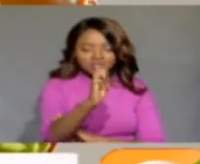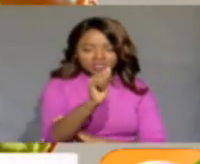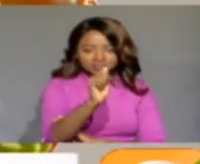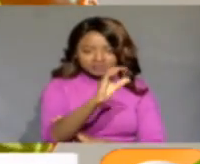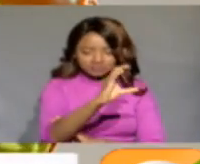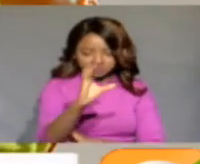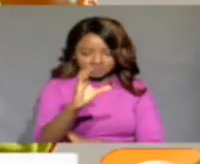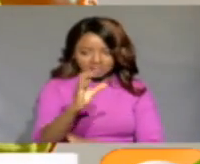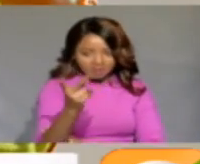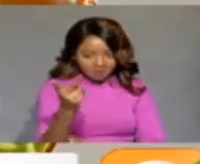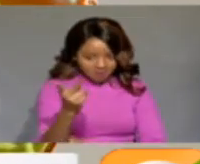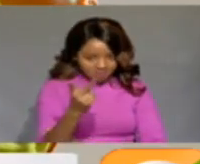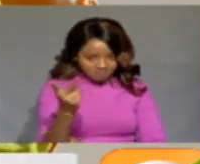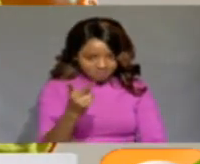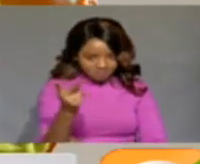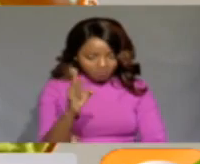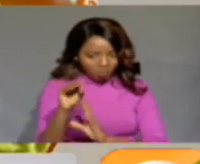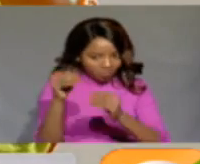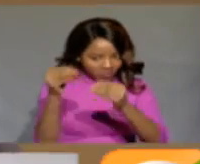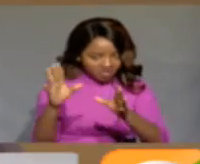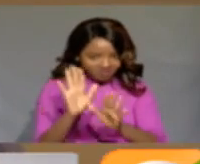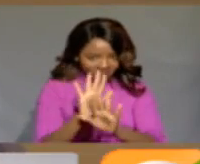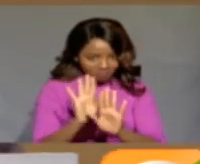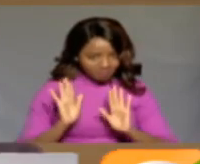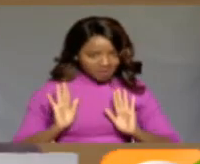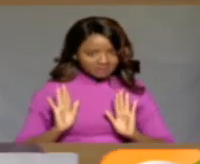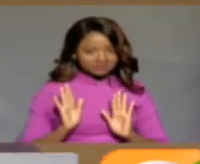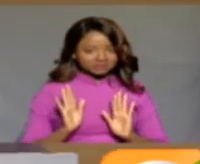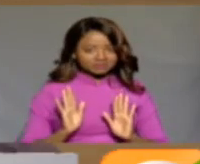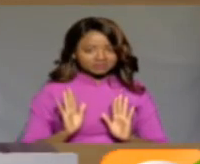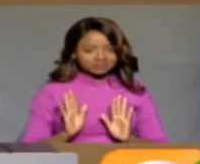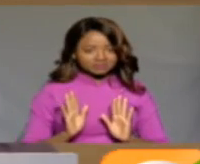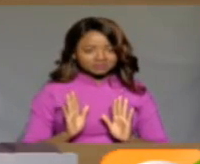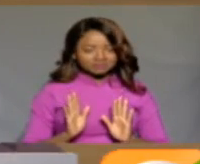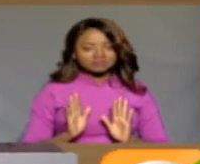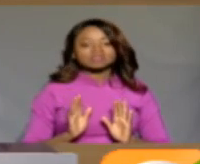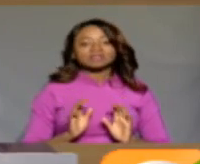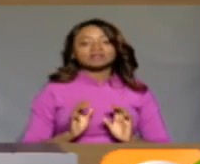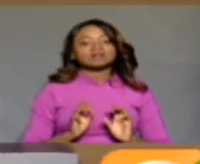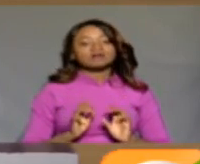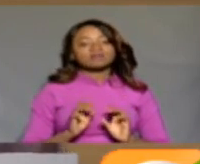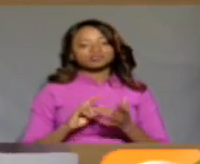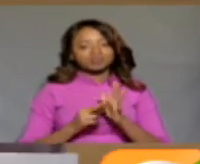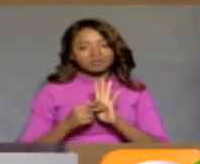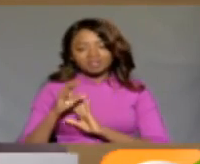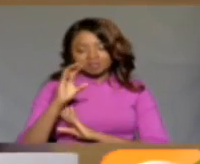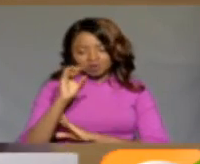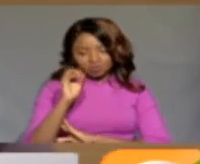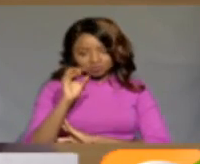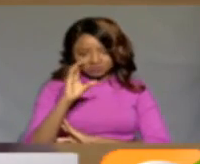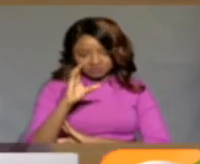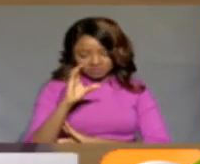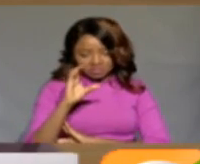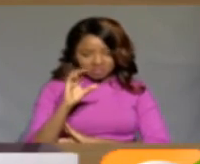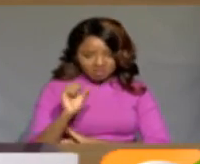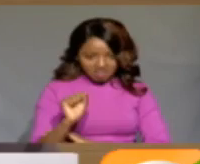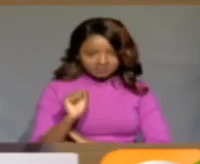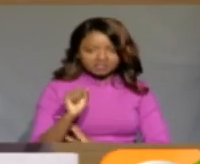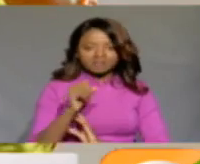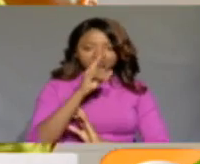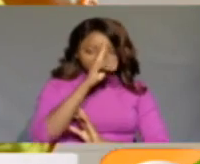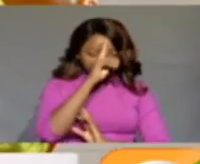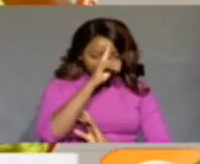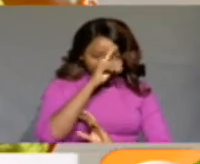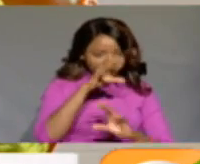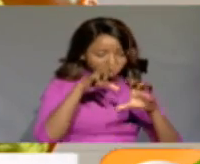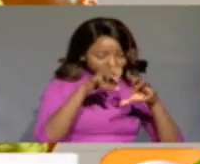that, those things that are set up for the rich, let the OCS, let the police officer take charge of these